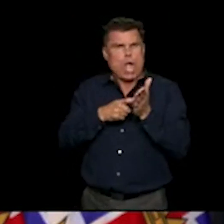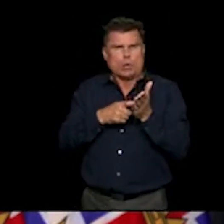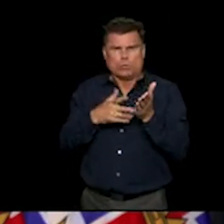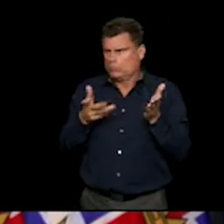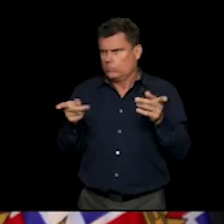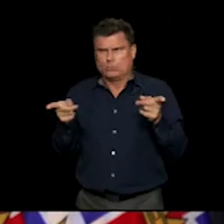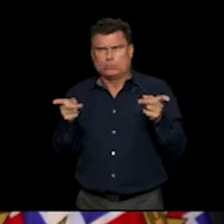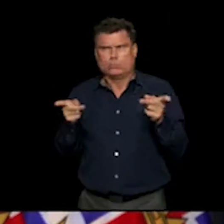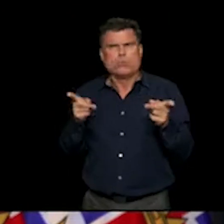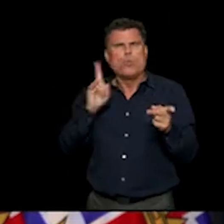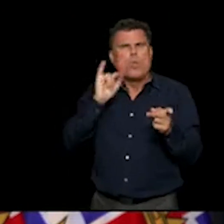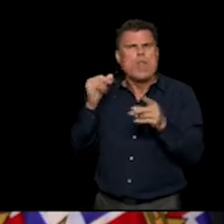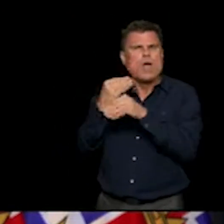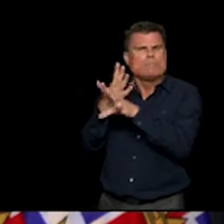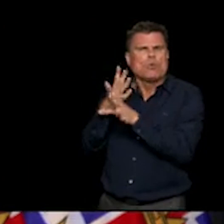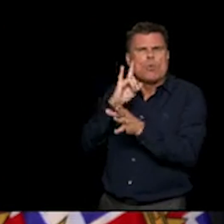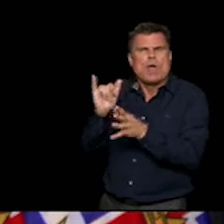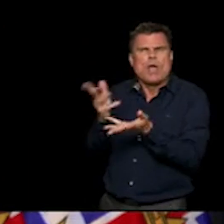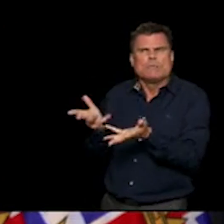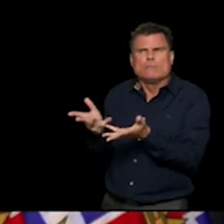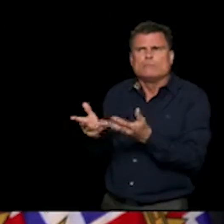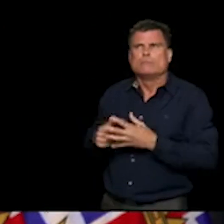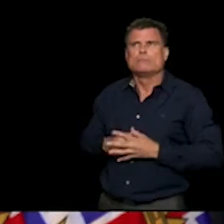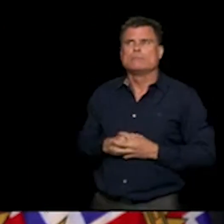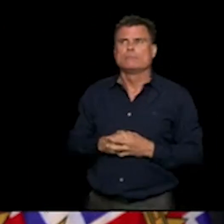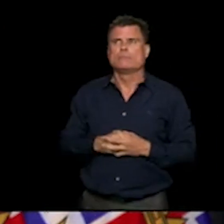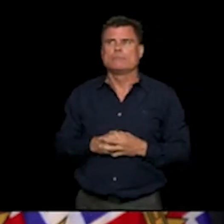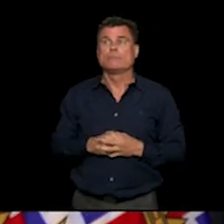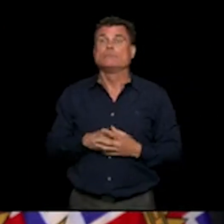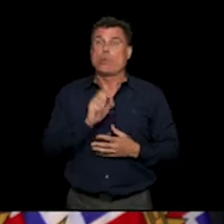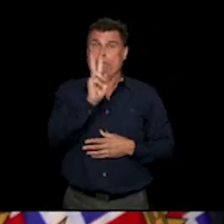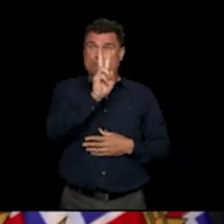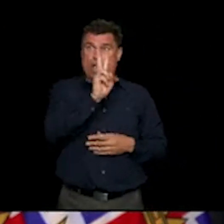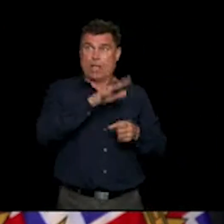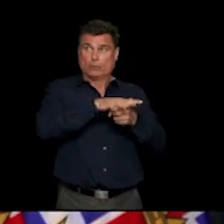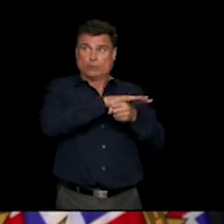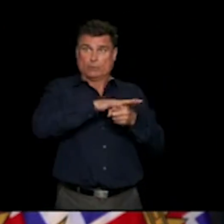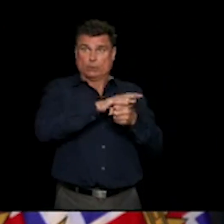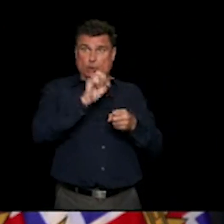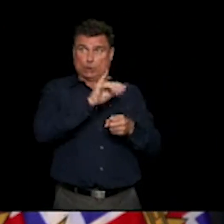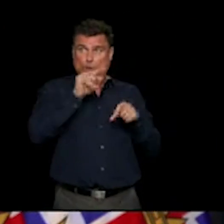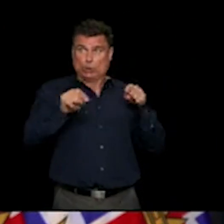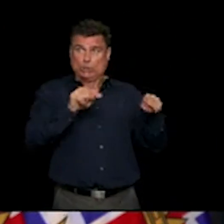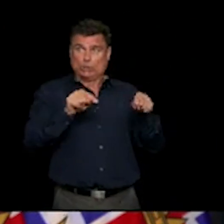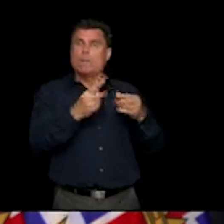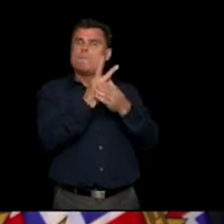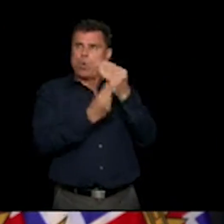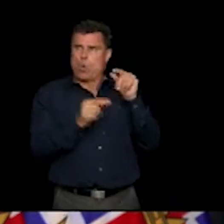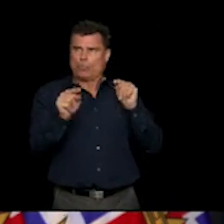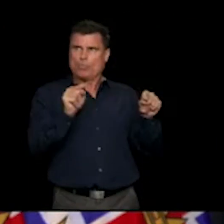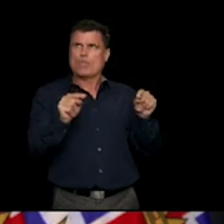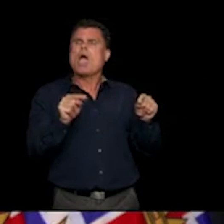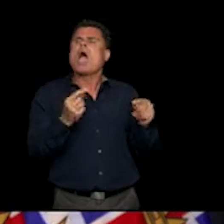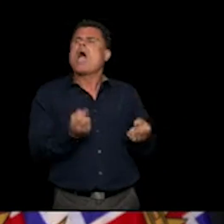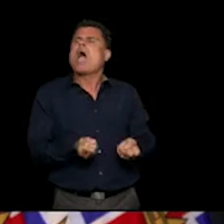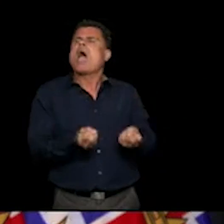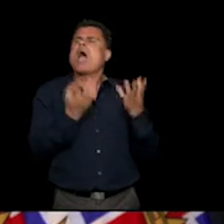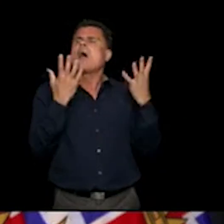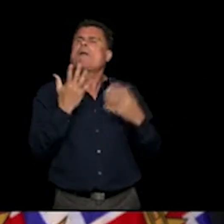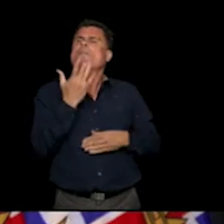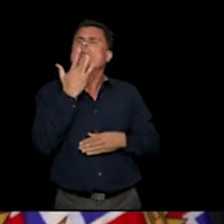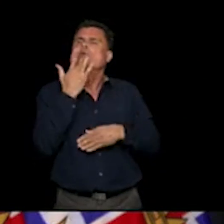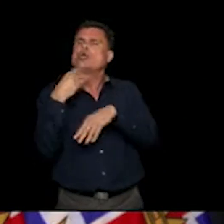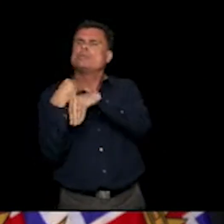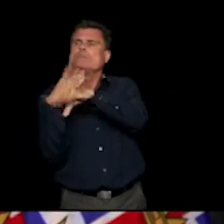mandatory? Right. So we do know that Vancouver and Surrey are out determining demand right now. They have active surveys that are